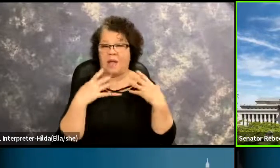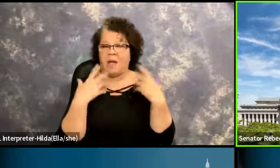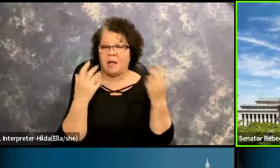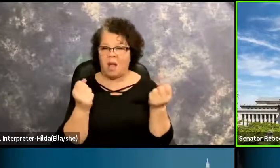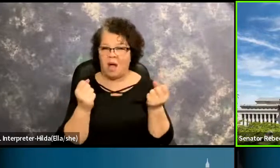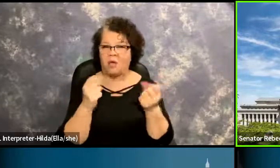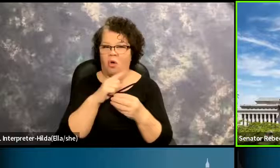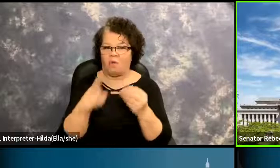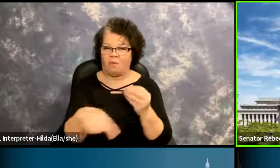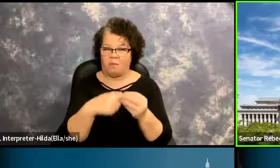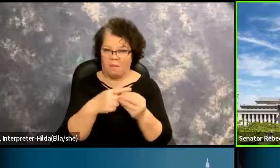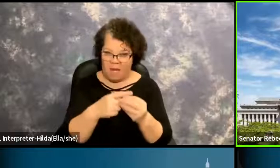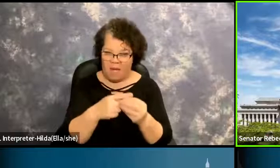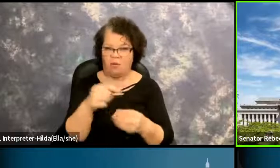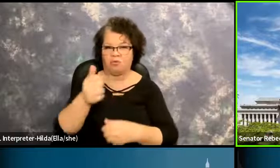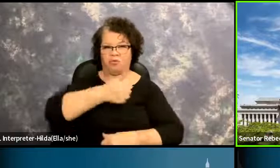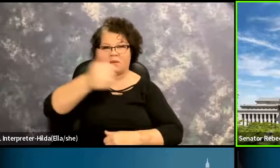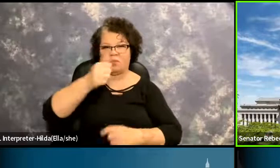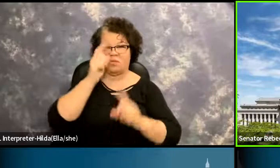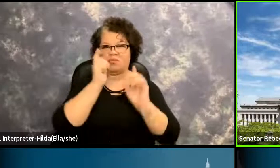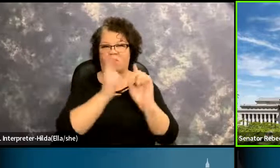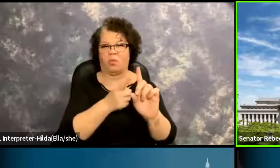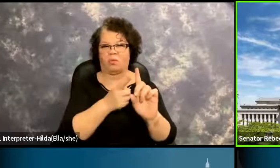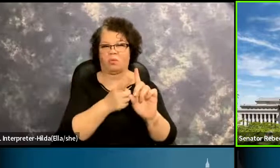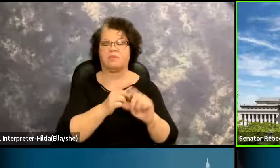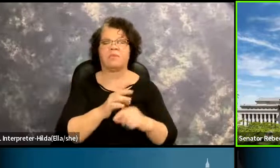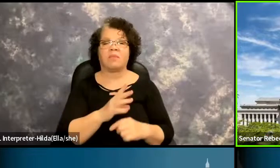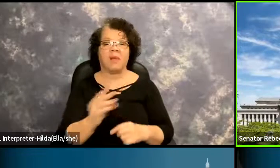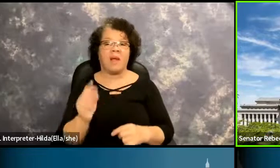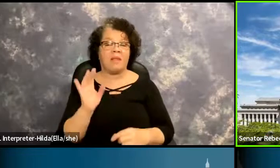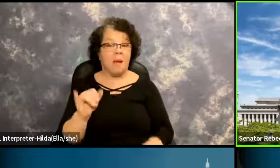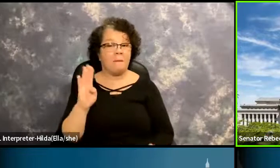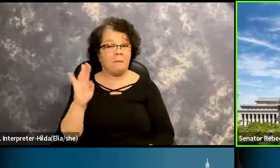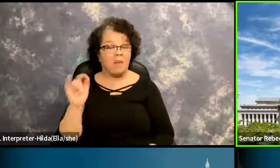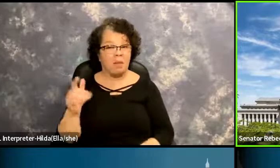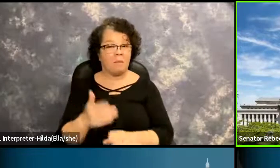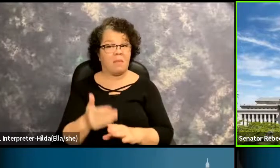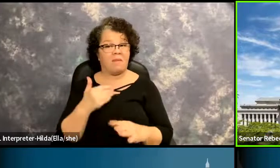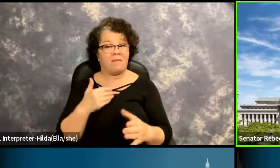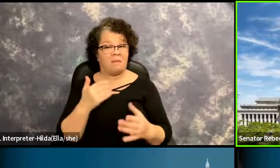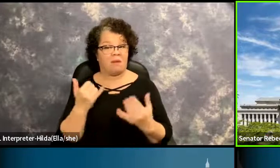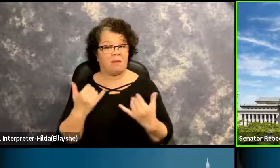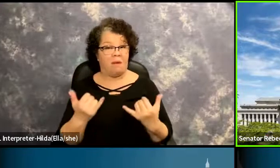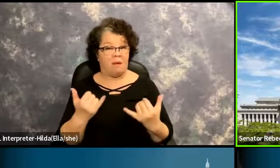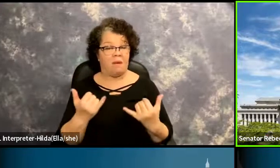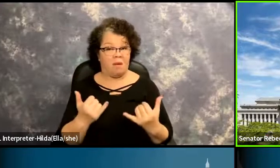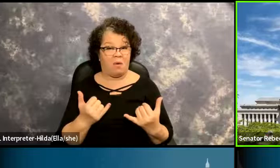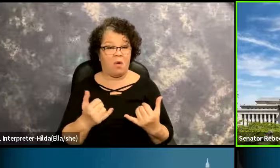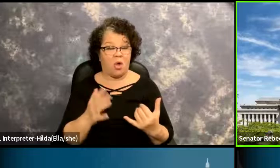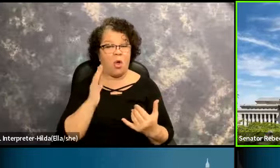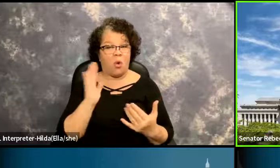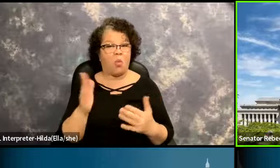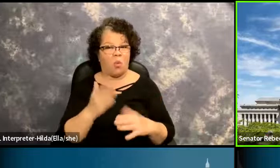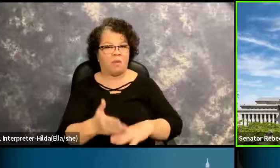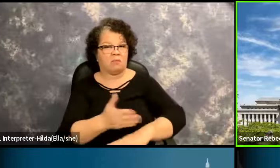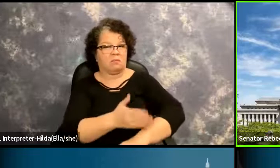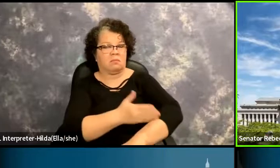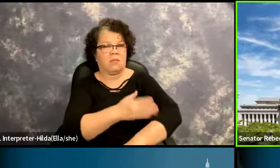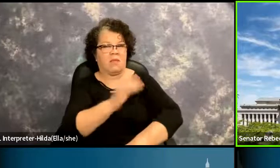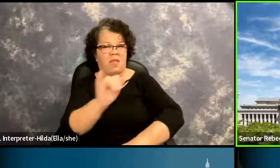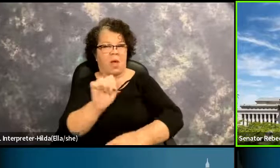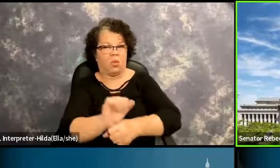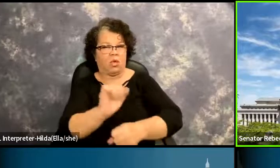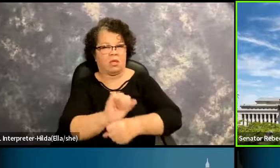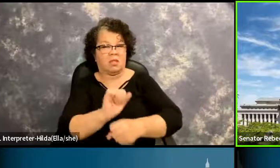those transportation goals. And the bill before us will further that work so that as we